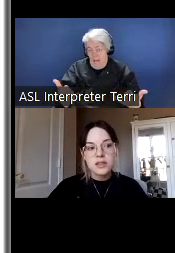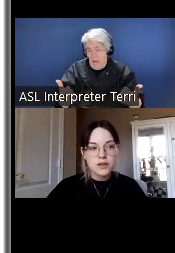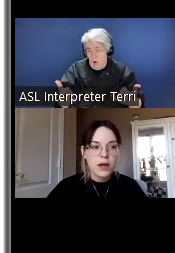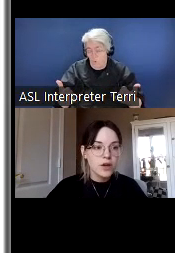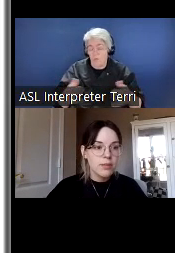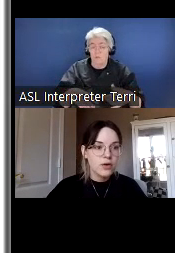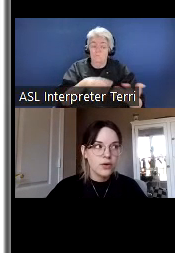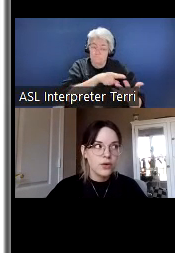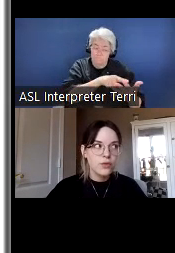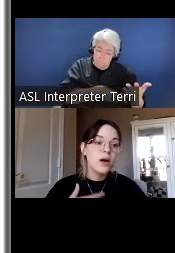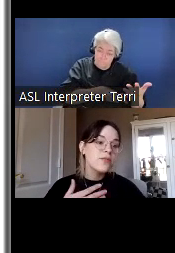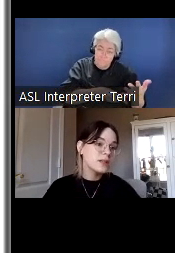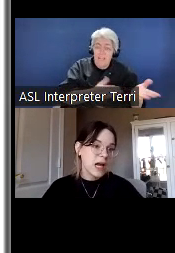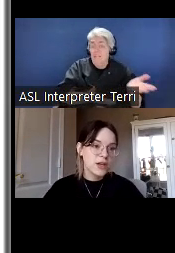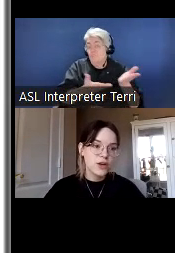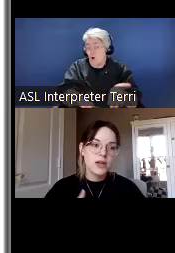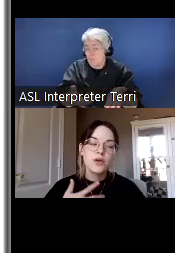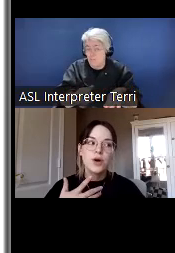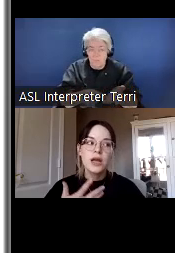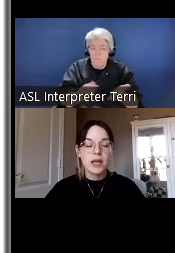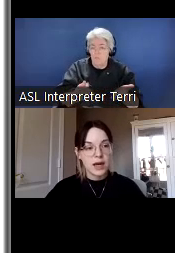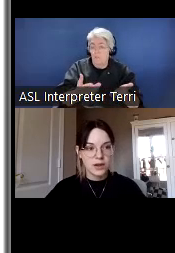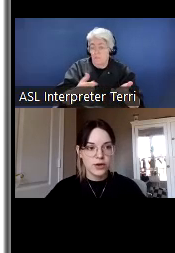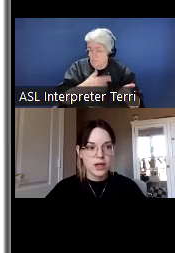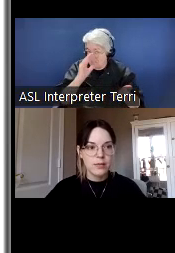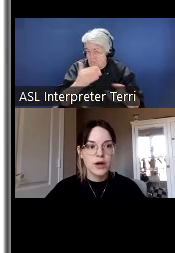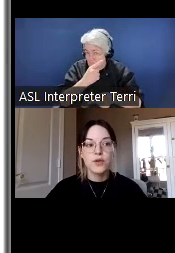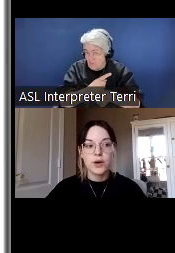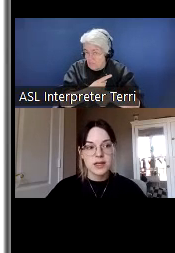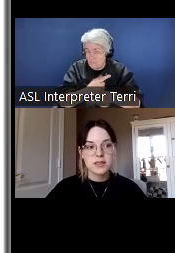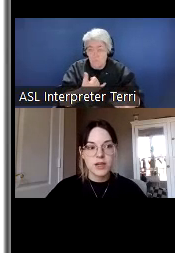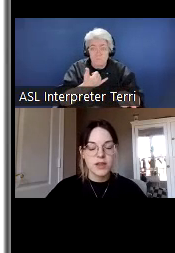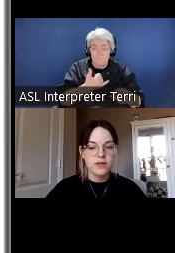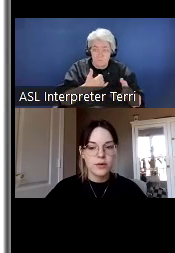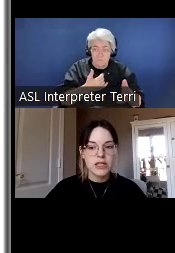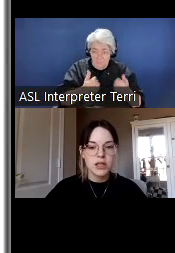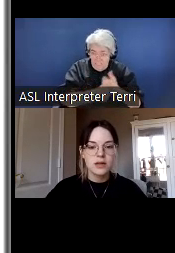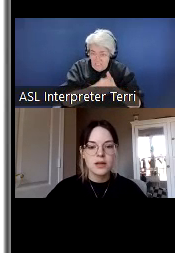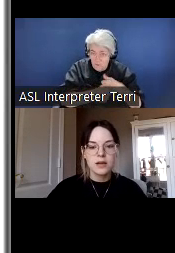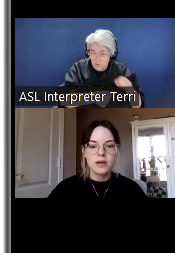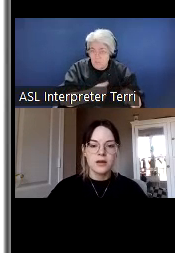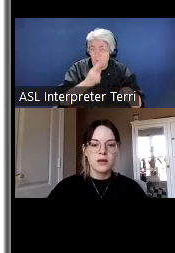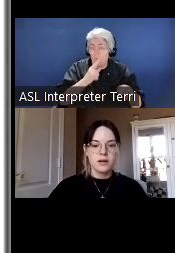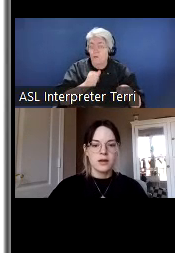and talk to the survivor about what feels accurate or inaccurate about your assessment of that